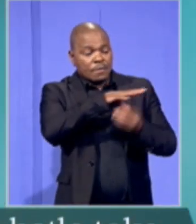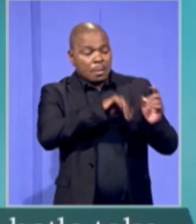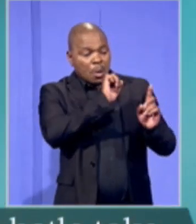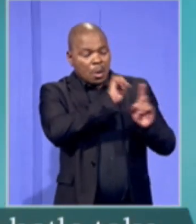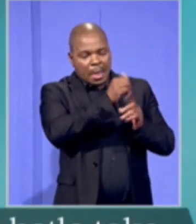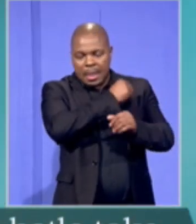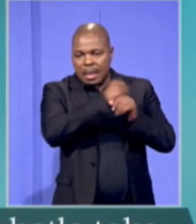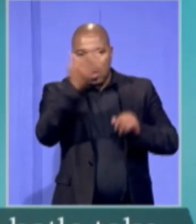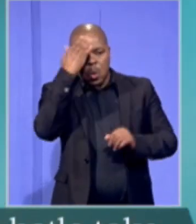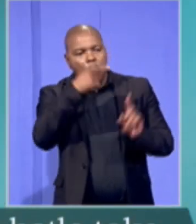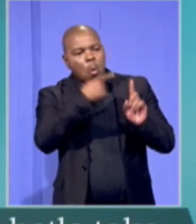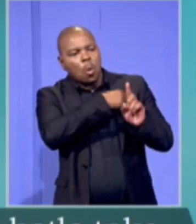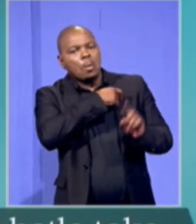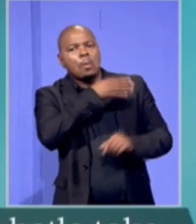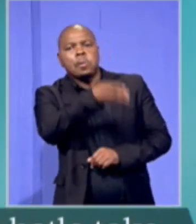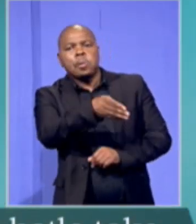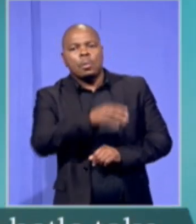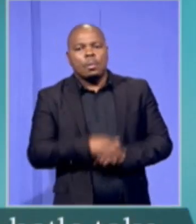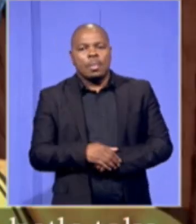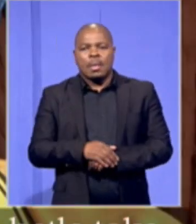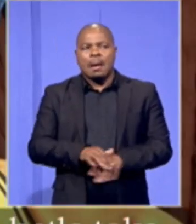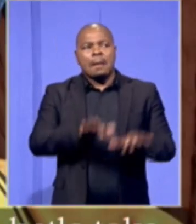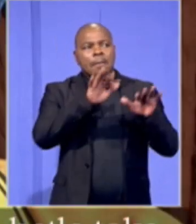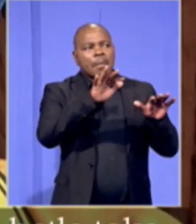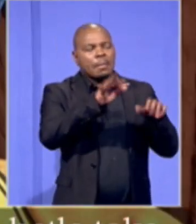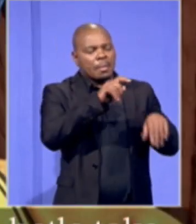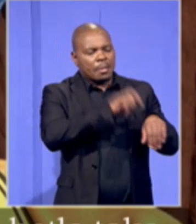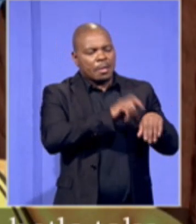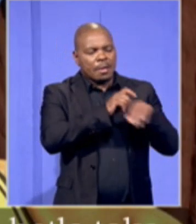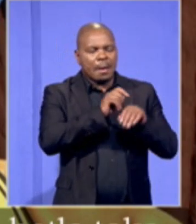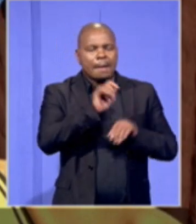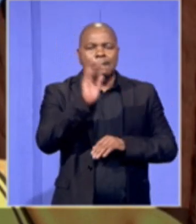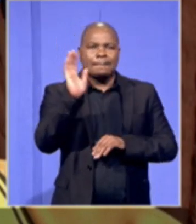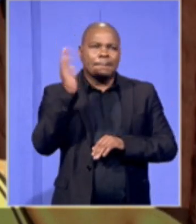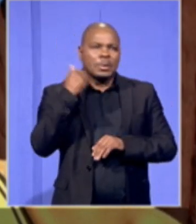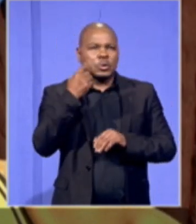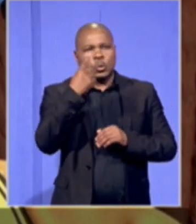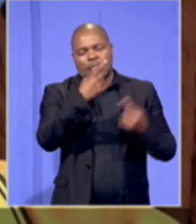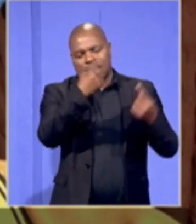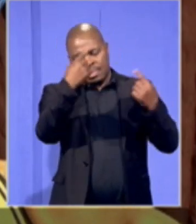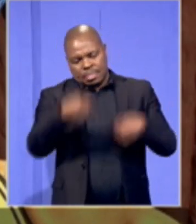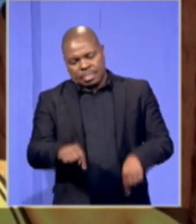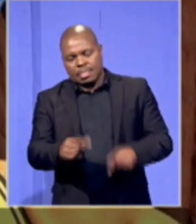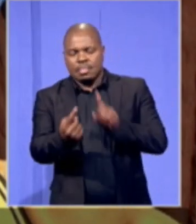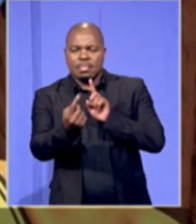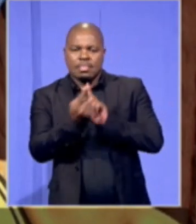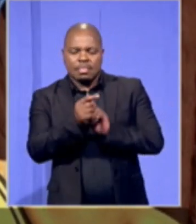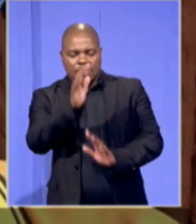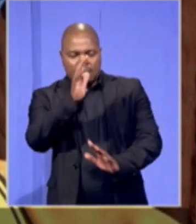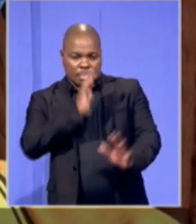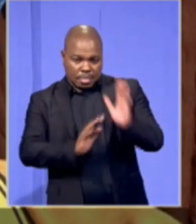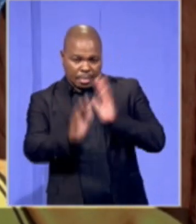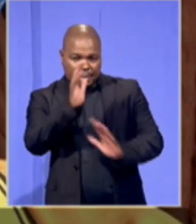Batho ba tlile mo go nna ka bo past 1 bone ba tlile ka tatulela mo go nna ba tla go ntatulela